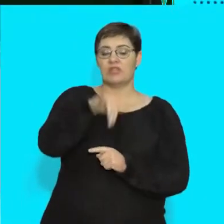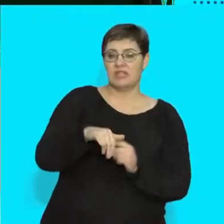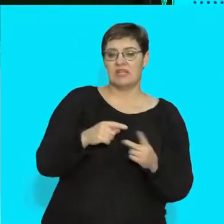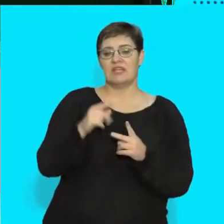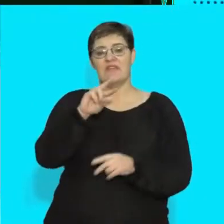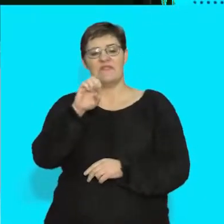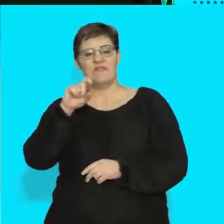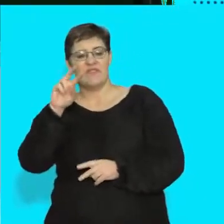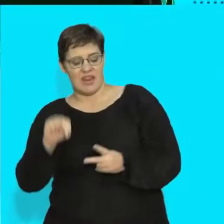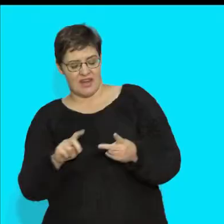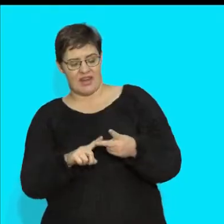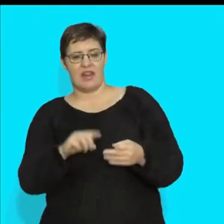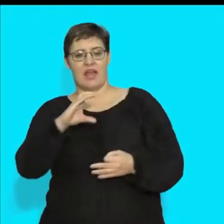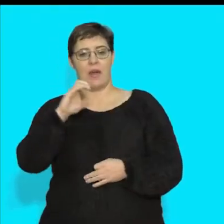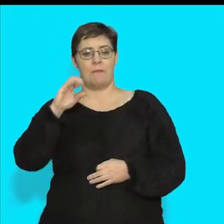and capillaries.